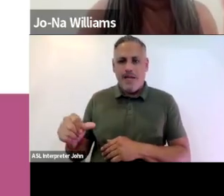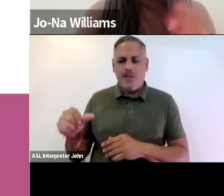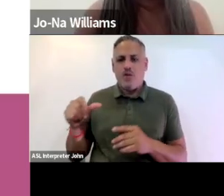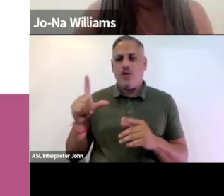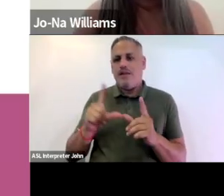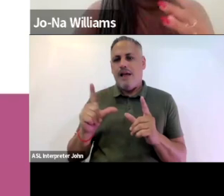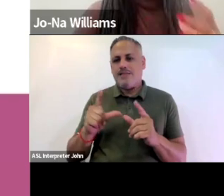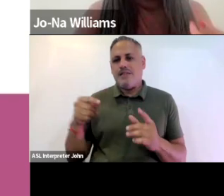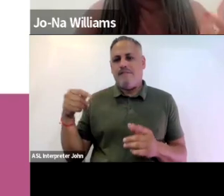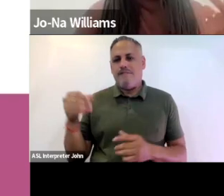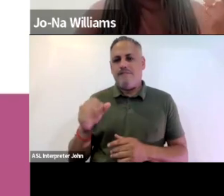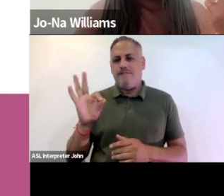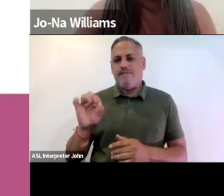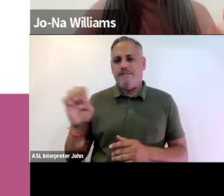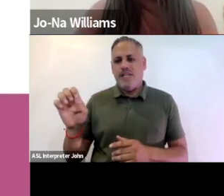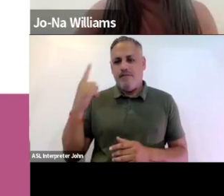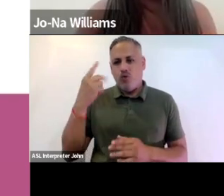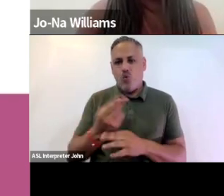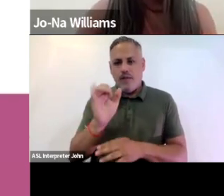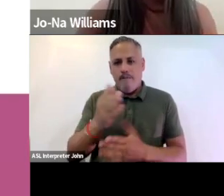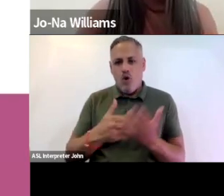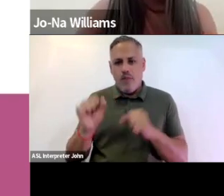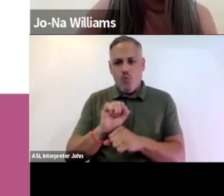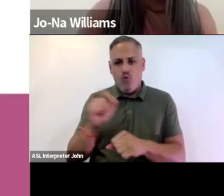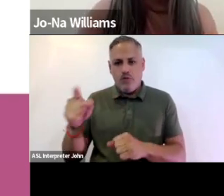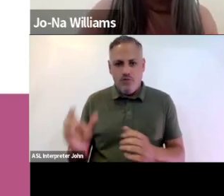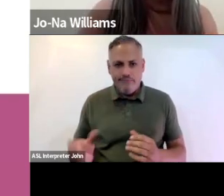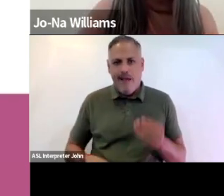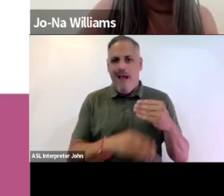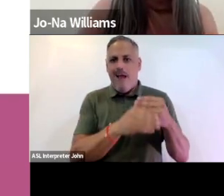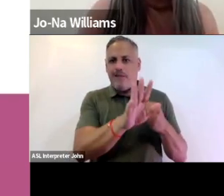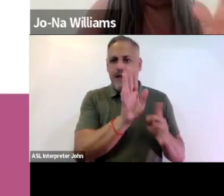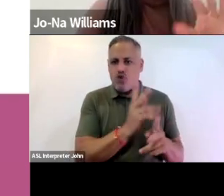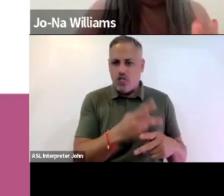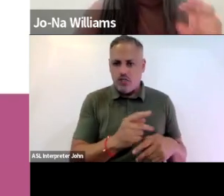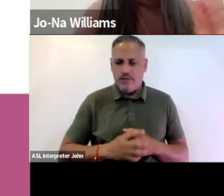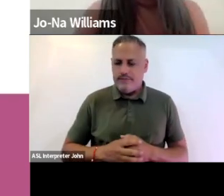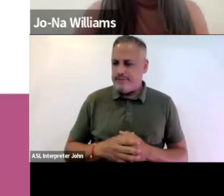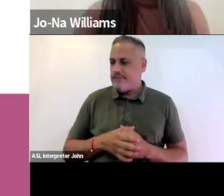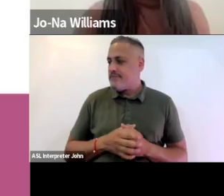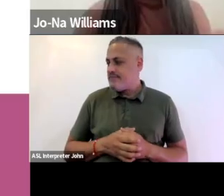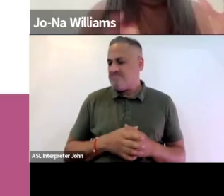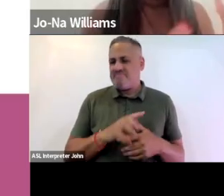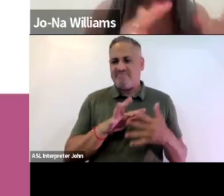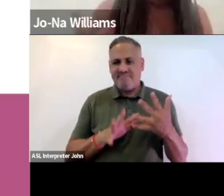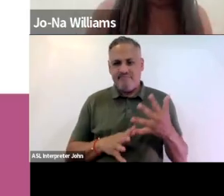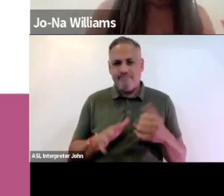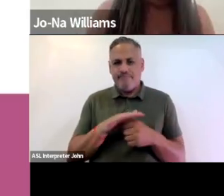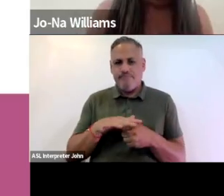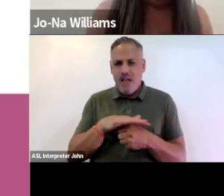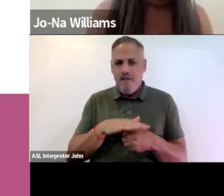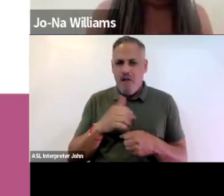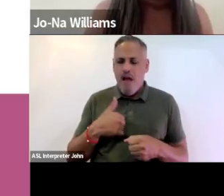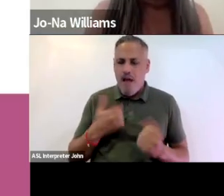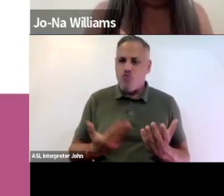licensing fee to utilize that piece of the work that you contributed to that production. So those are the areas where I